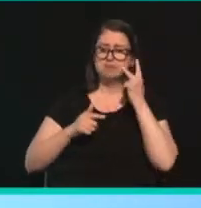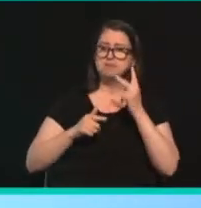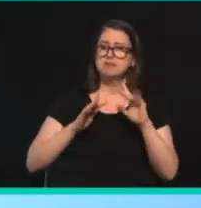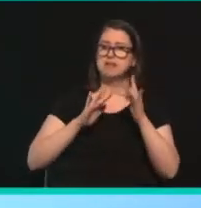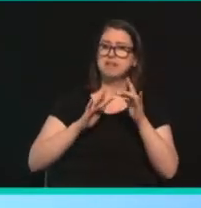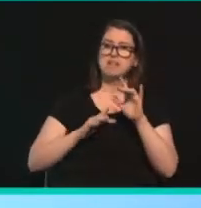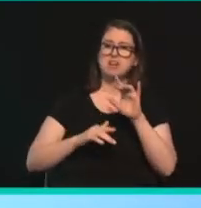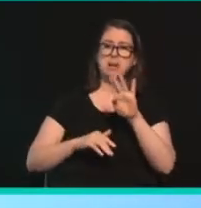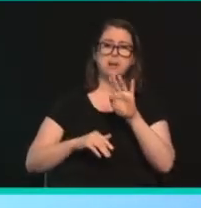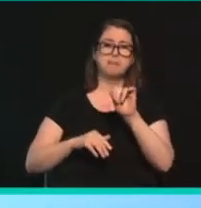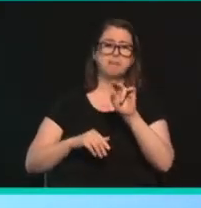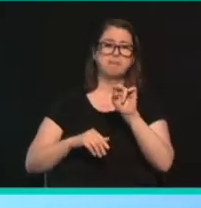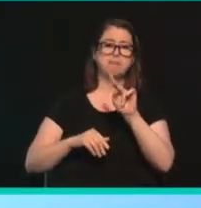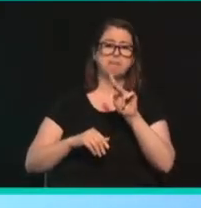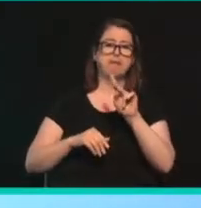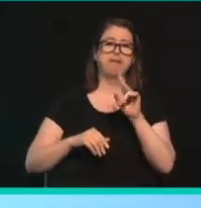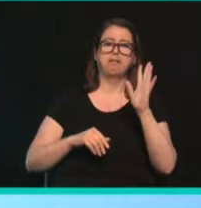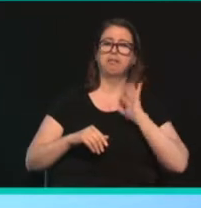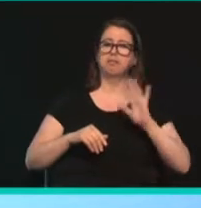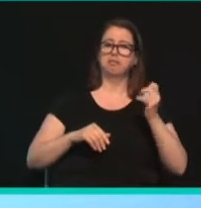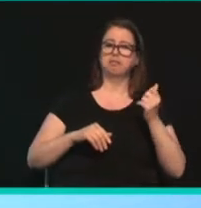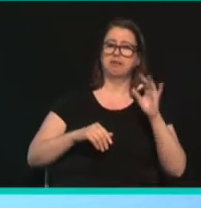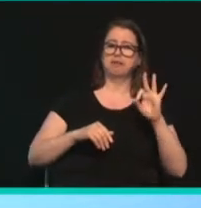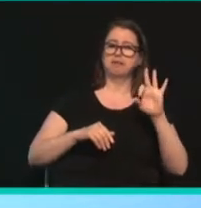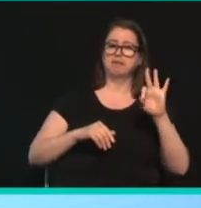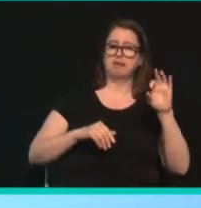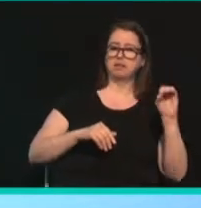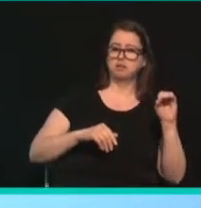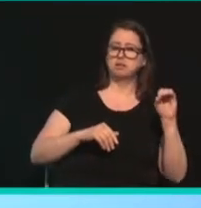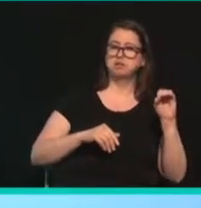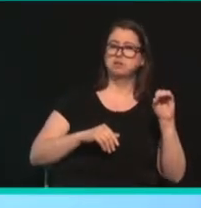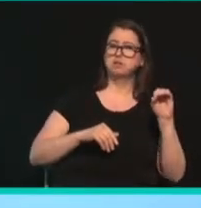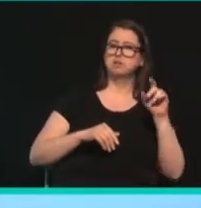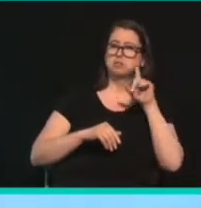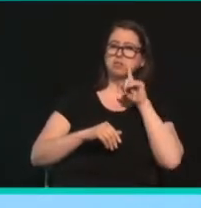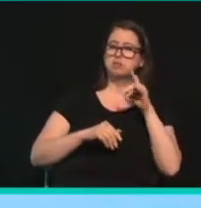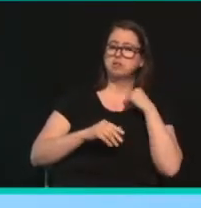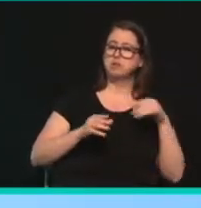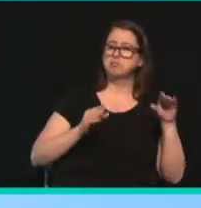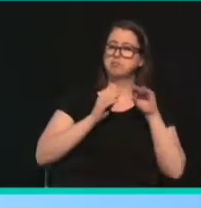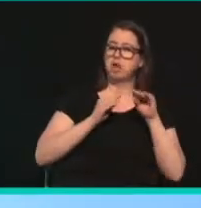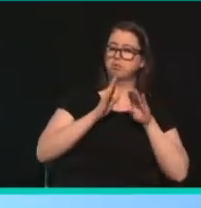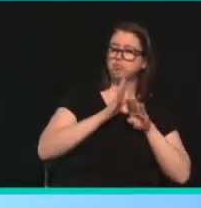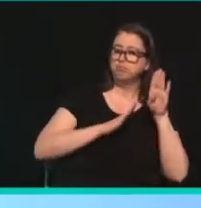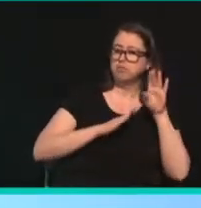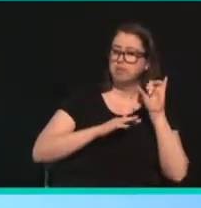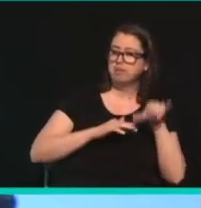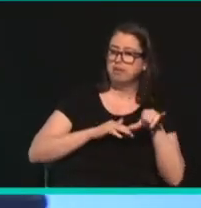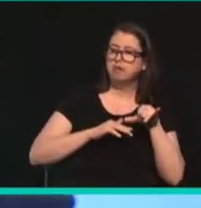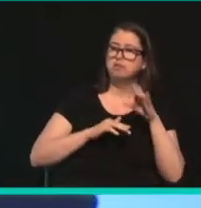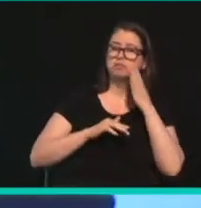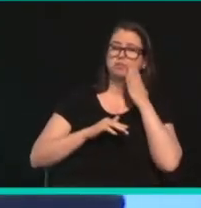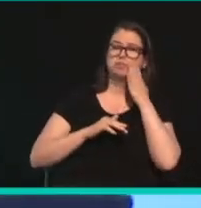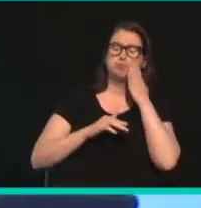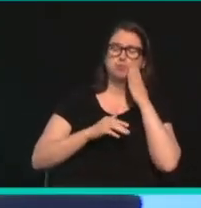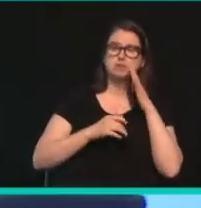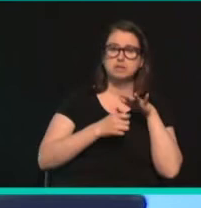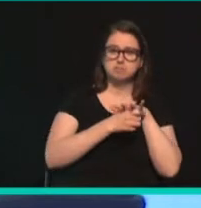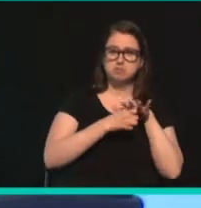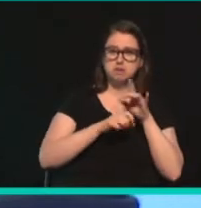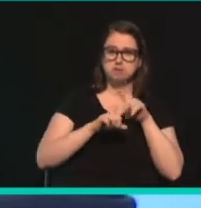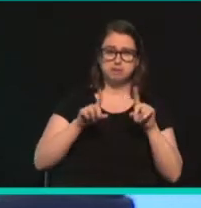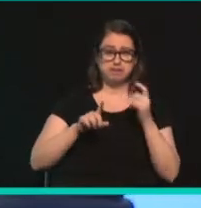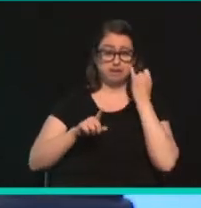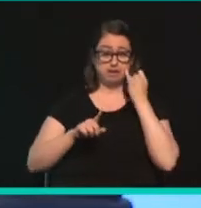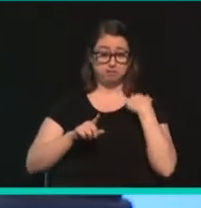in the 90s. And so we were further advanced in this area. But if we can take the